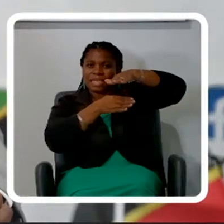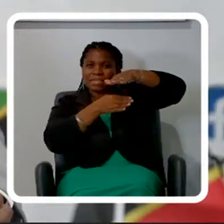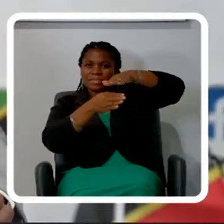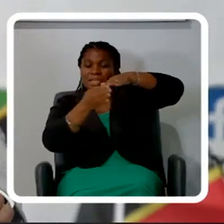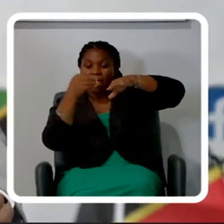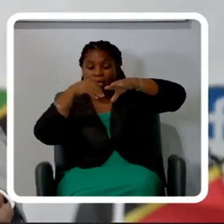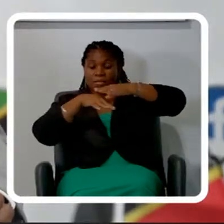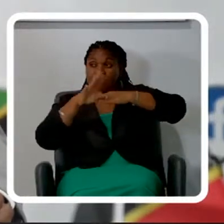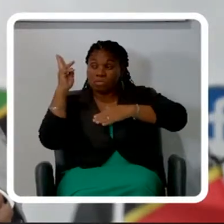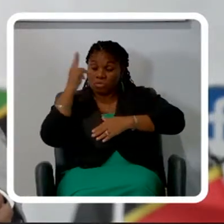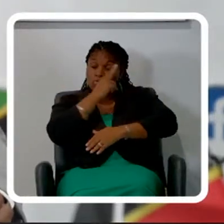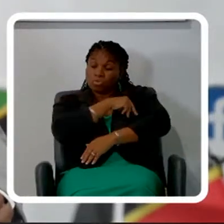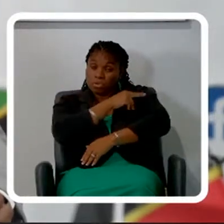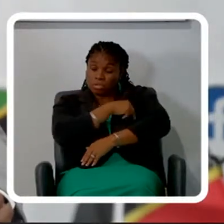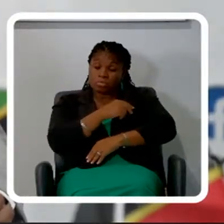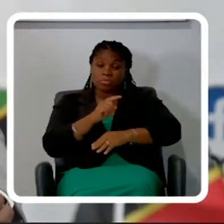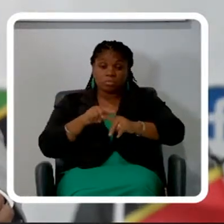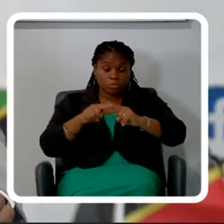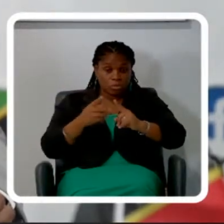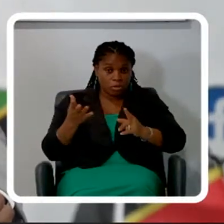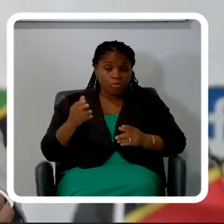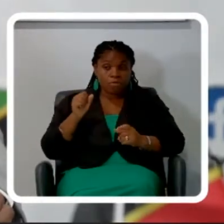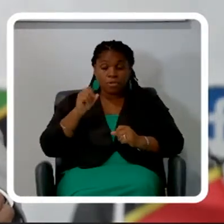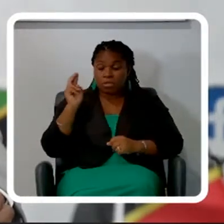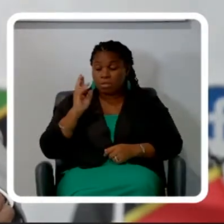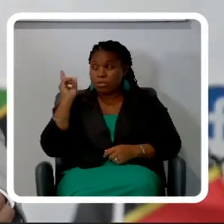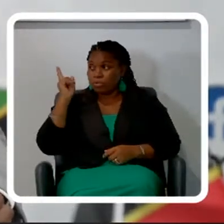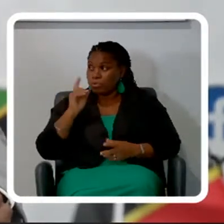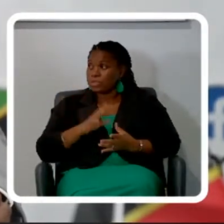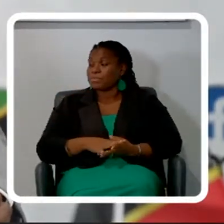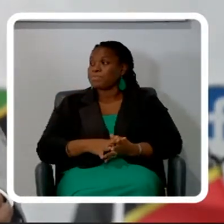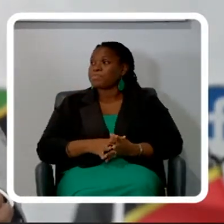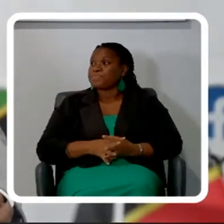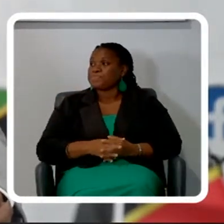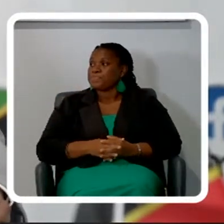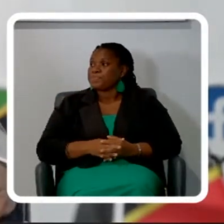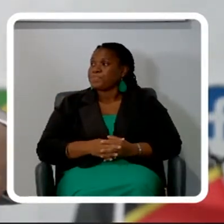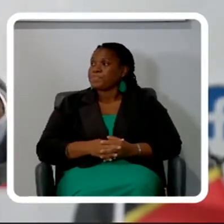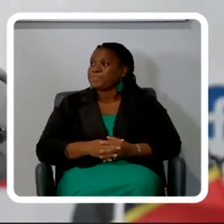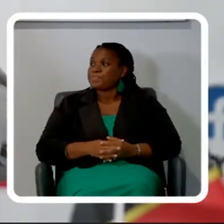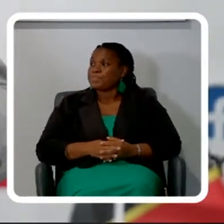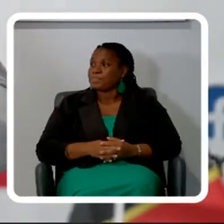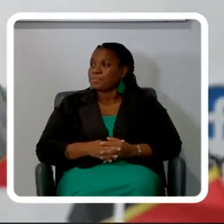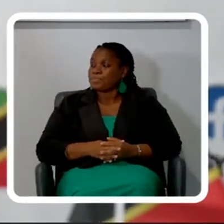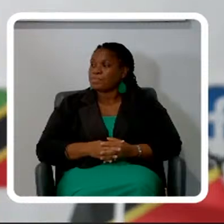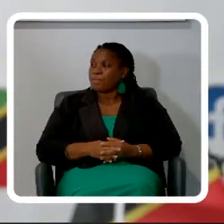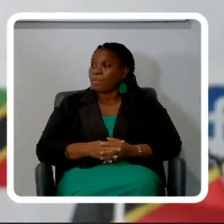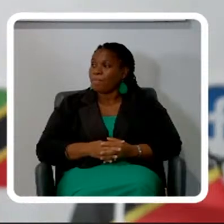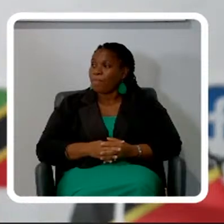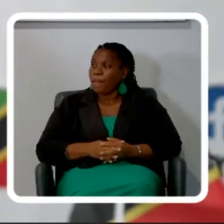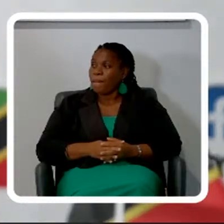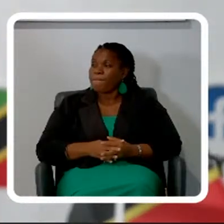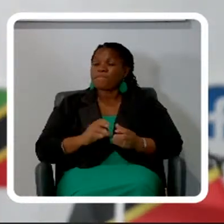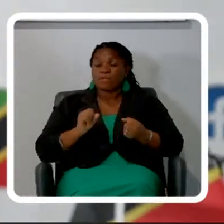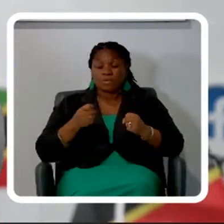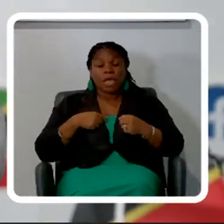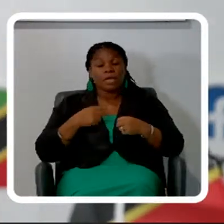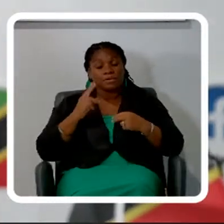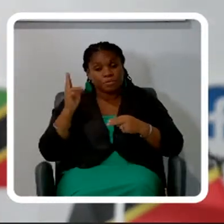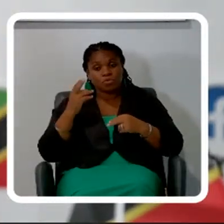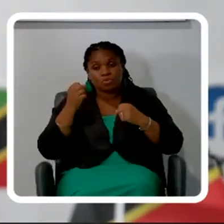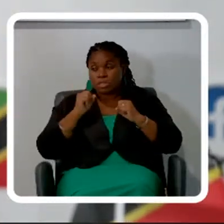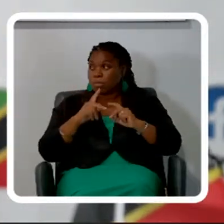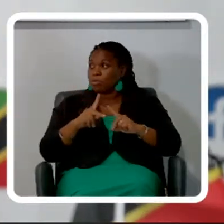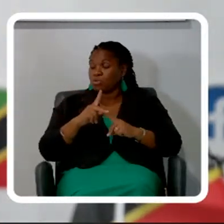people also to recognize that we are advancing at the GNF Hospital as well. So I use the opportunity